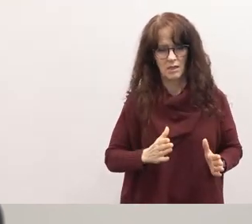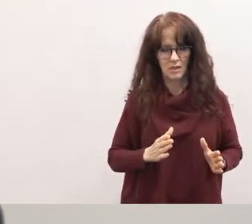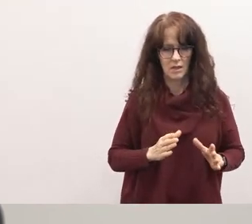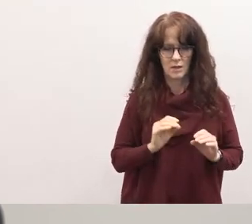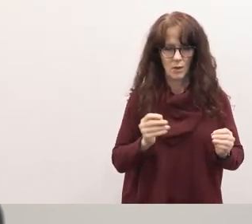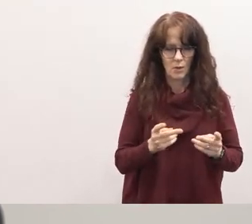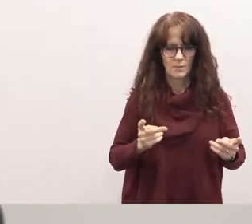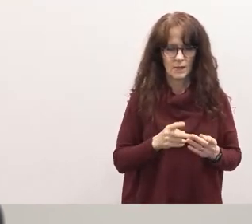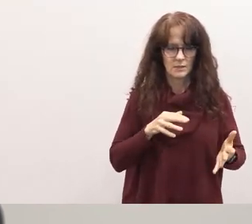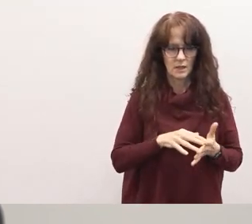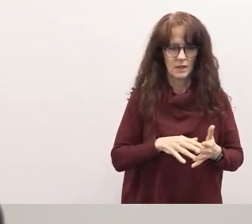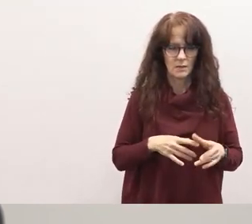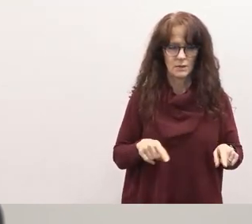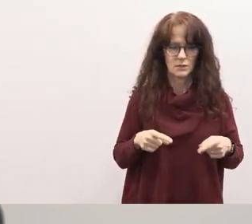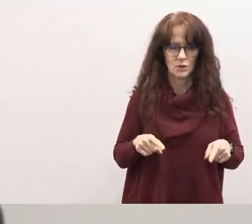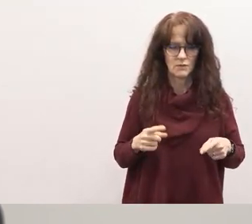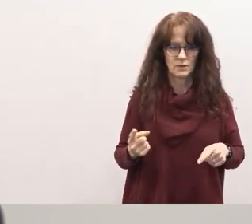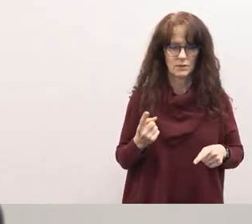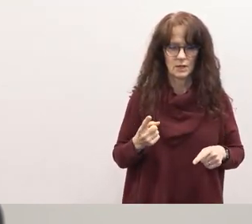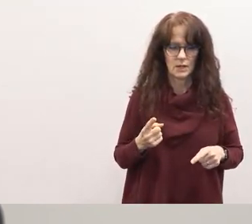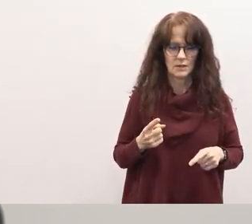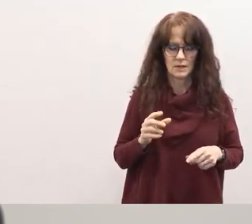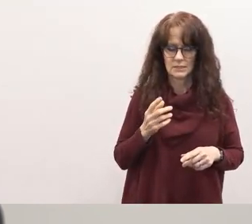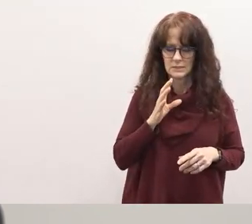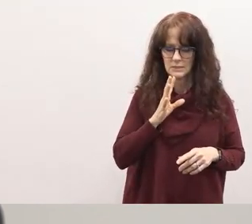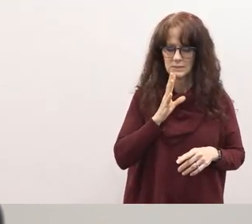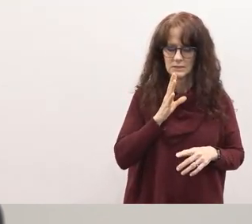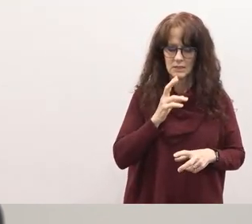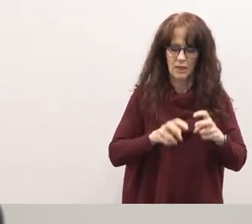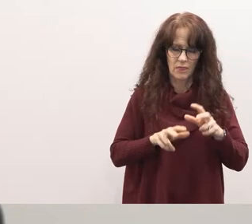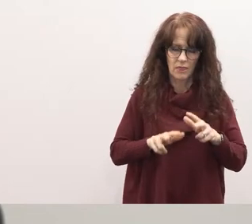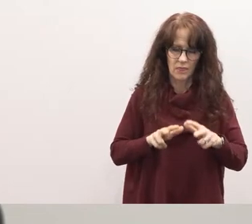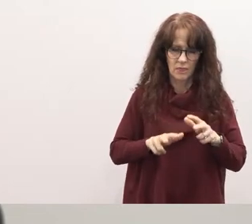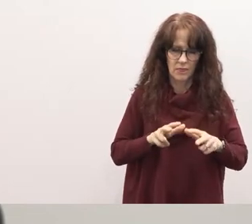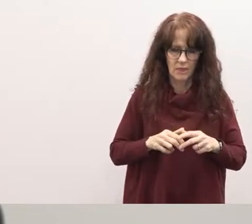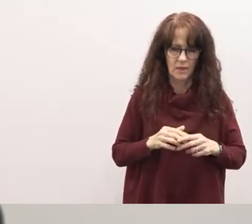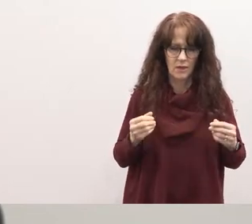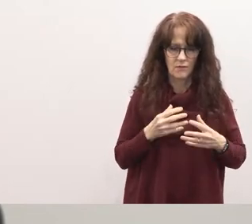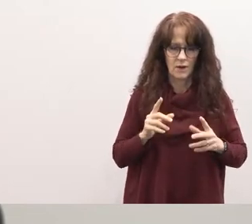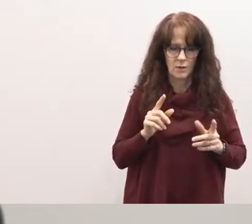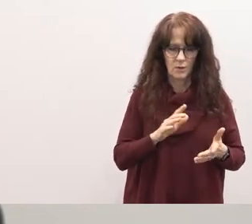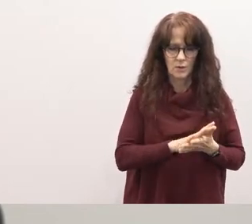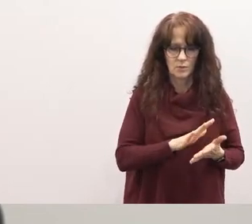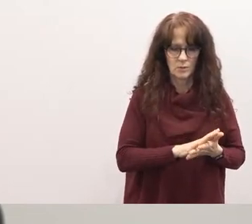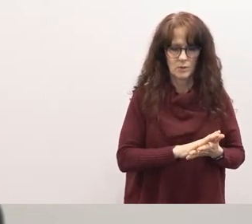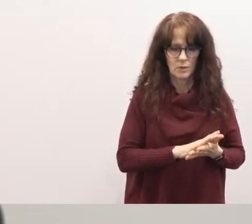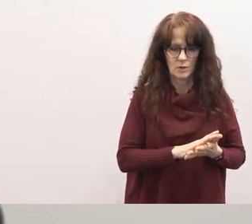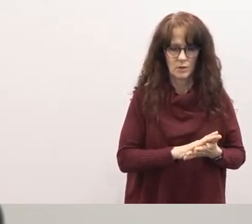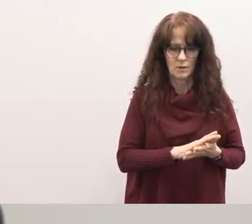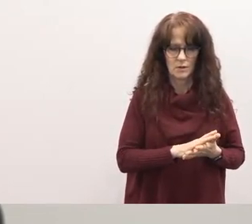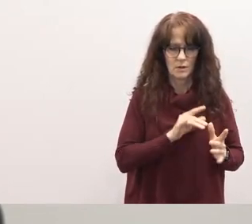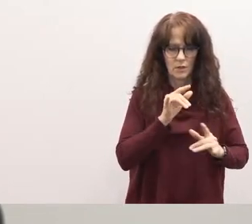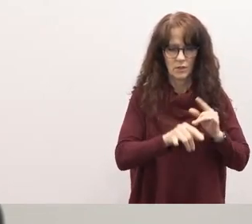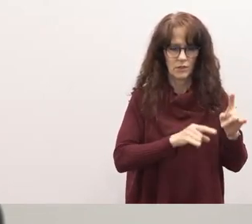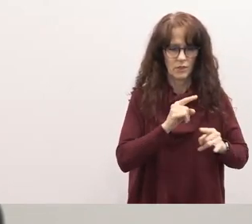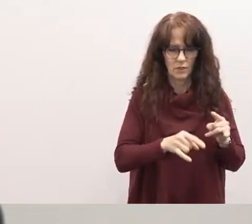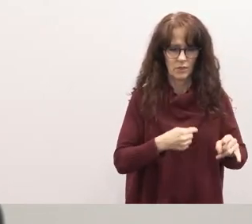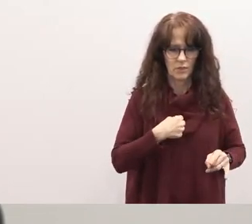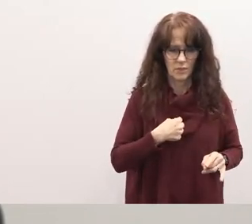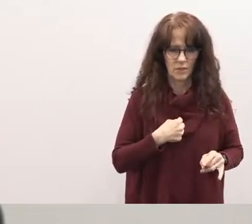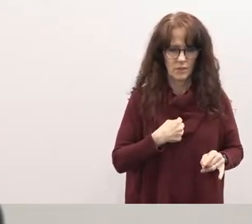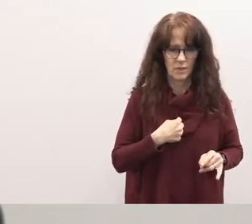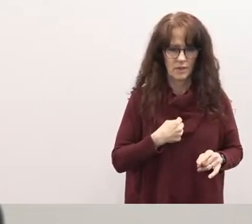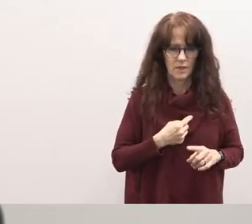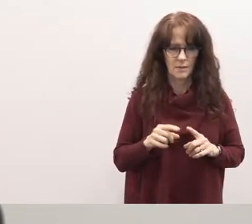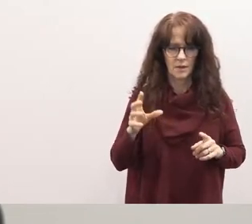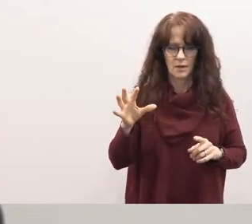study, and I was nervous all the time, and I stuttered. So I was afraid to go to school because the kid made fun of me. But